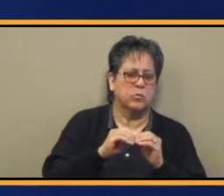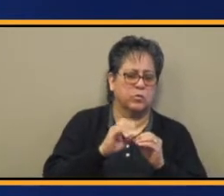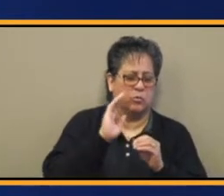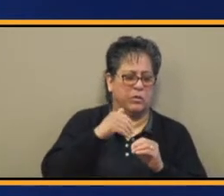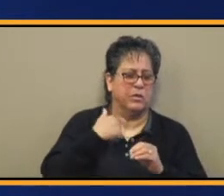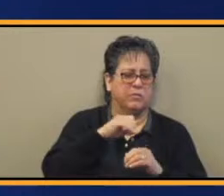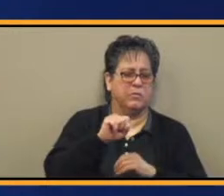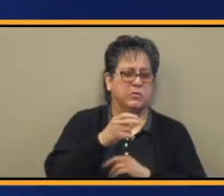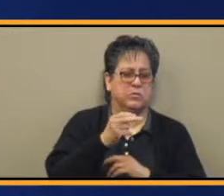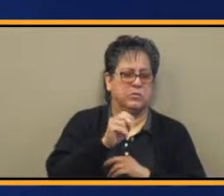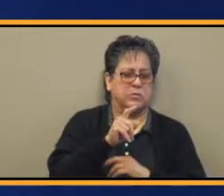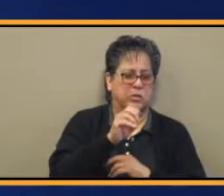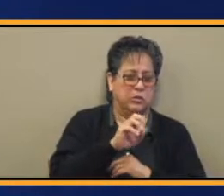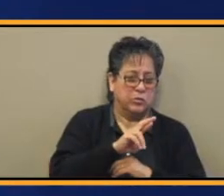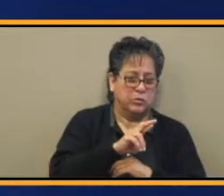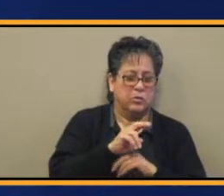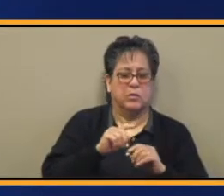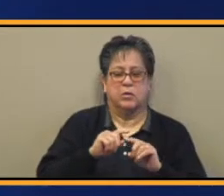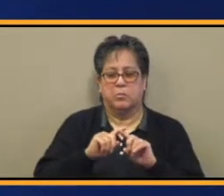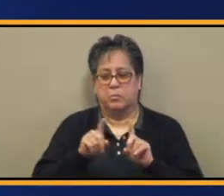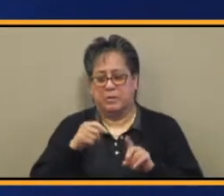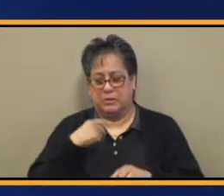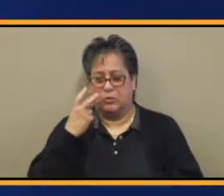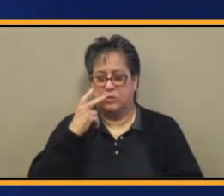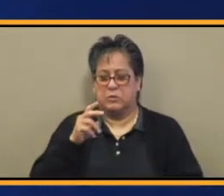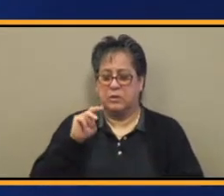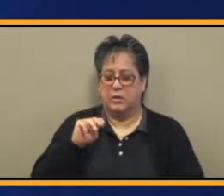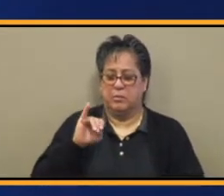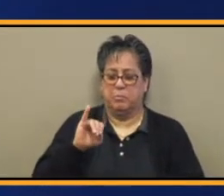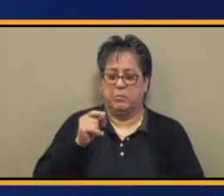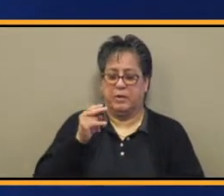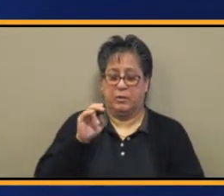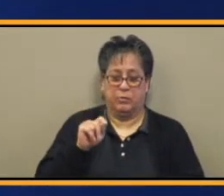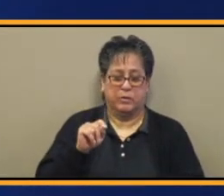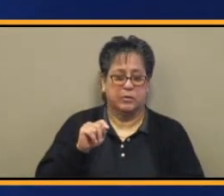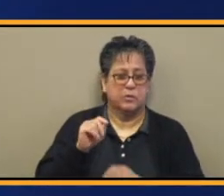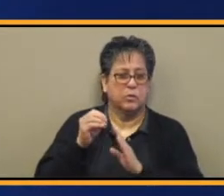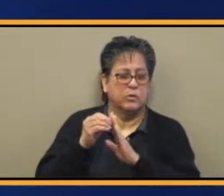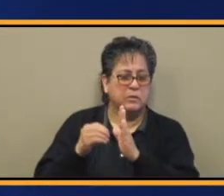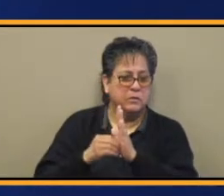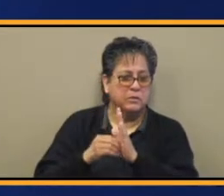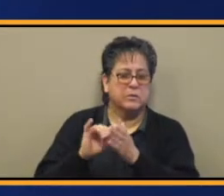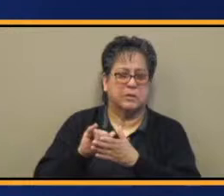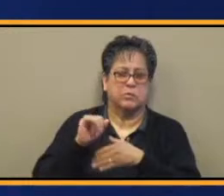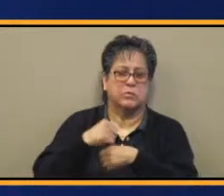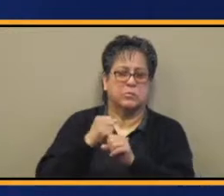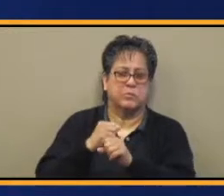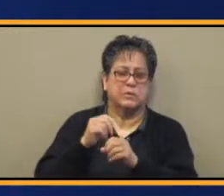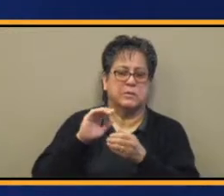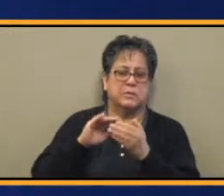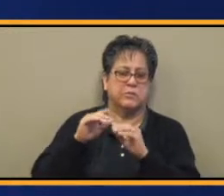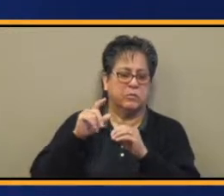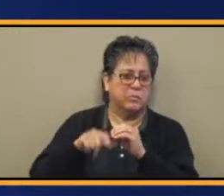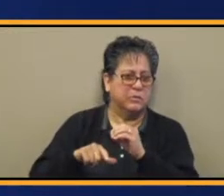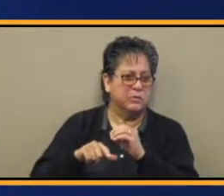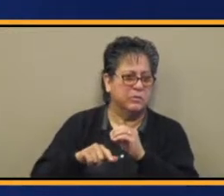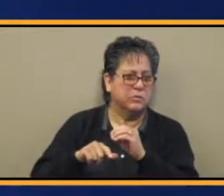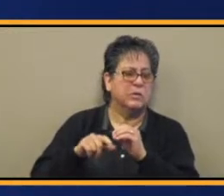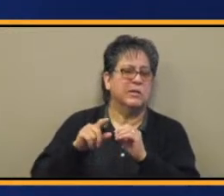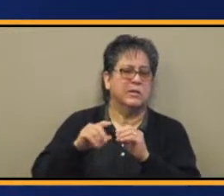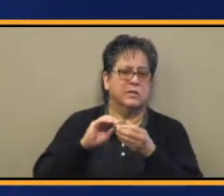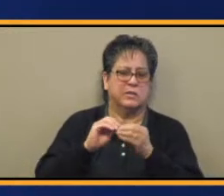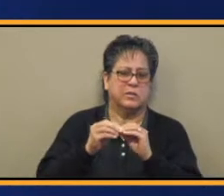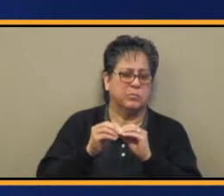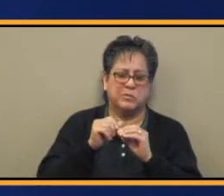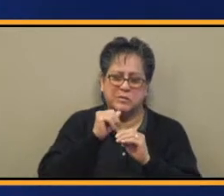shelters. And looking at the migrant situational awareness dashboard created by the City of El Paso, the numbers have